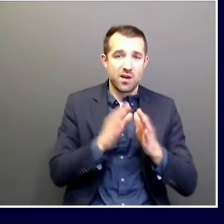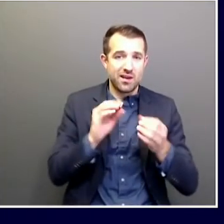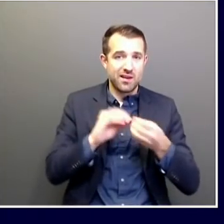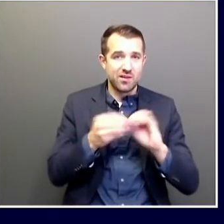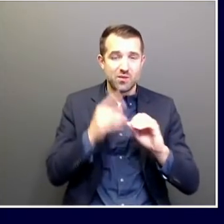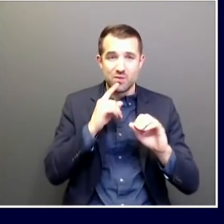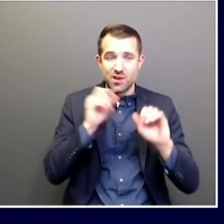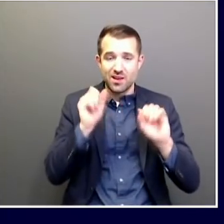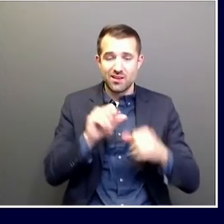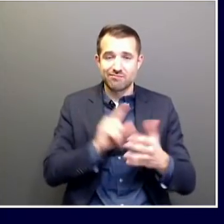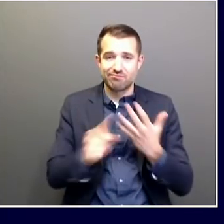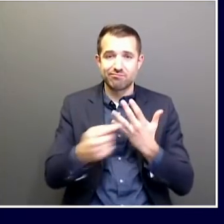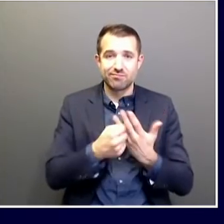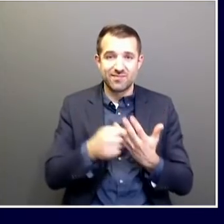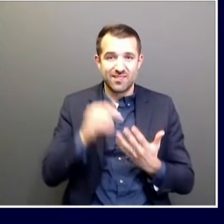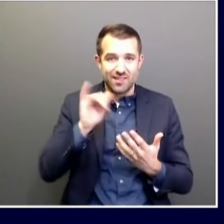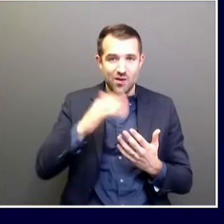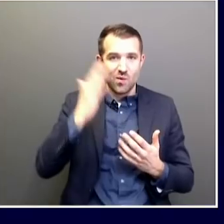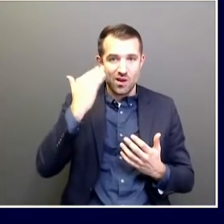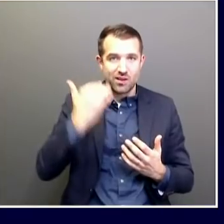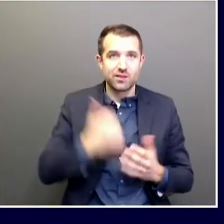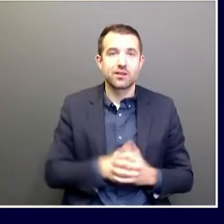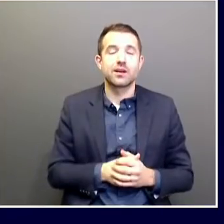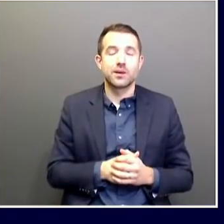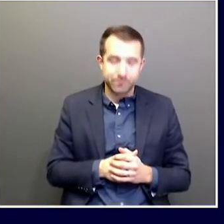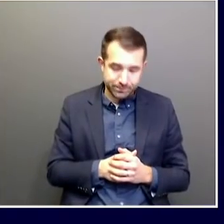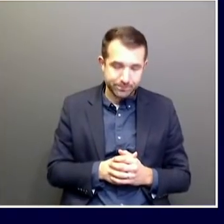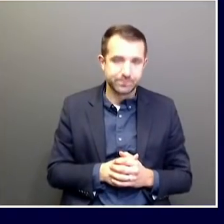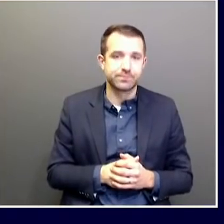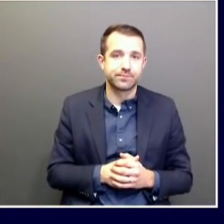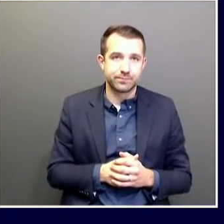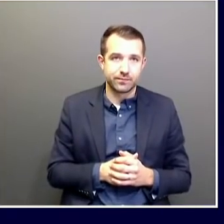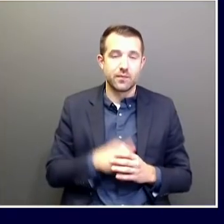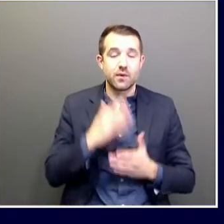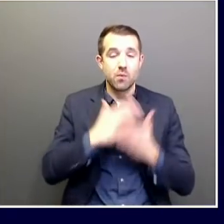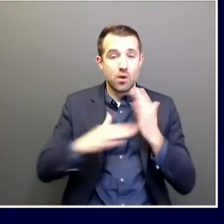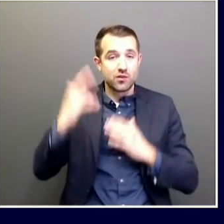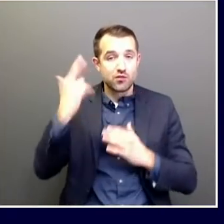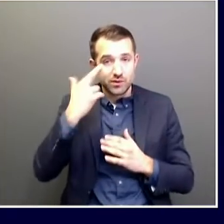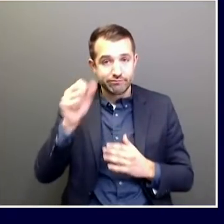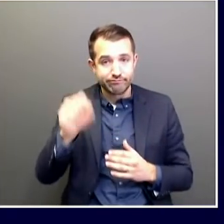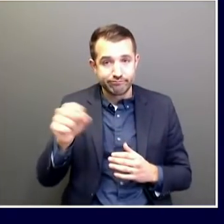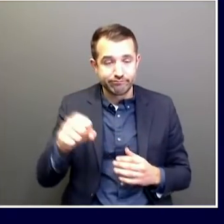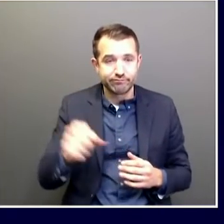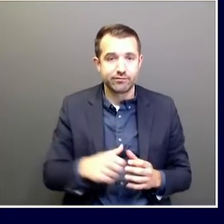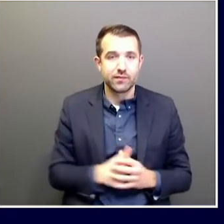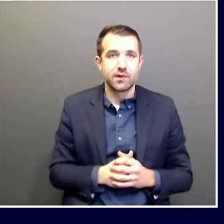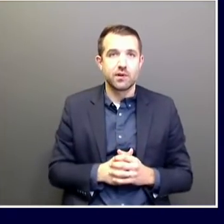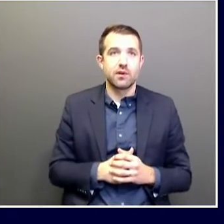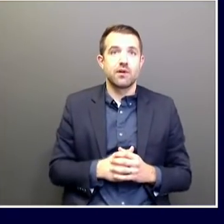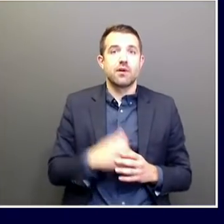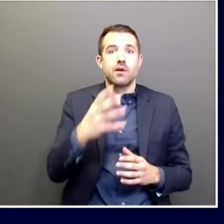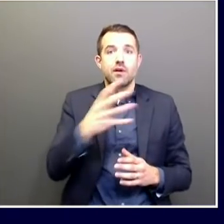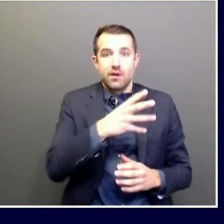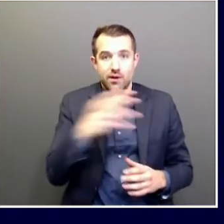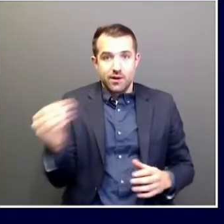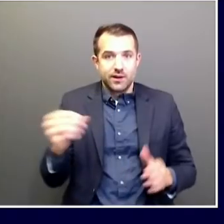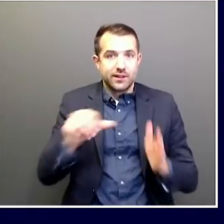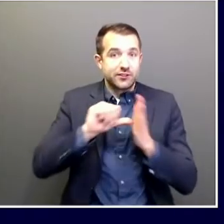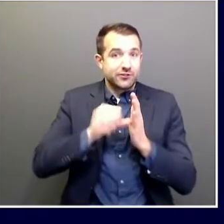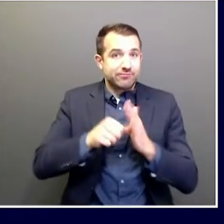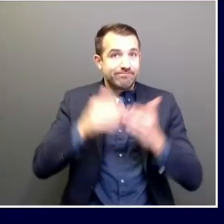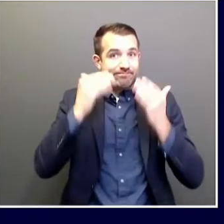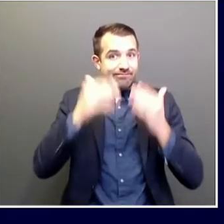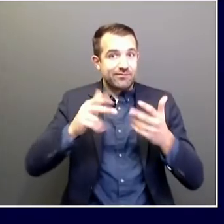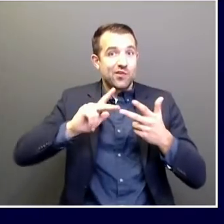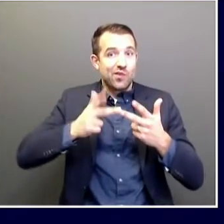what's happening here, or no? That is one part, and to tie it in with today's themes, all the more reason to go get a booster, or for